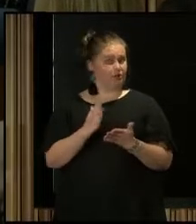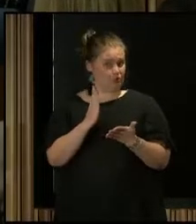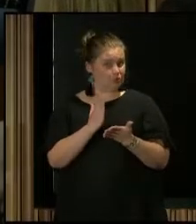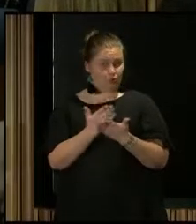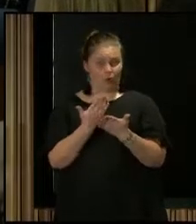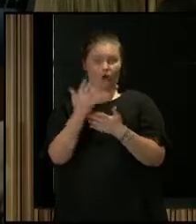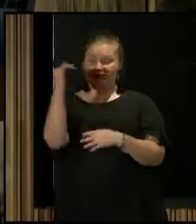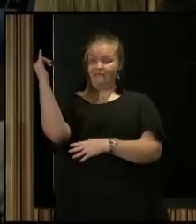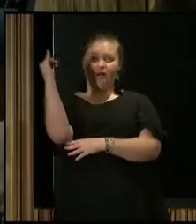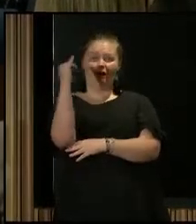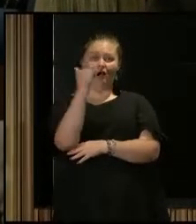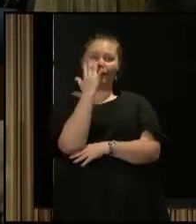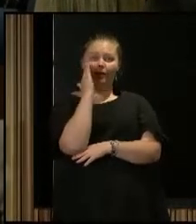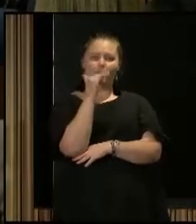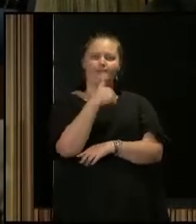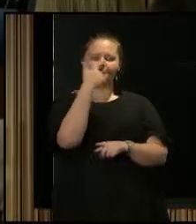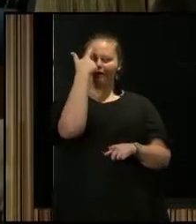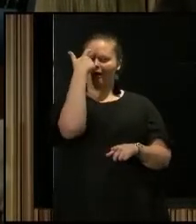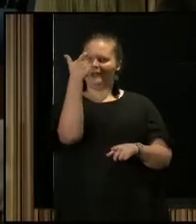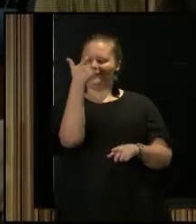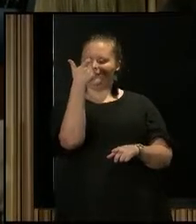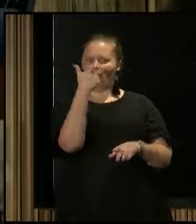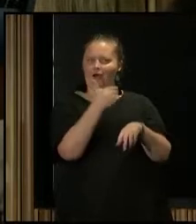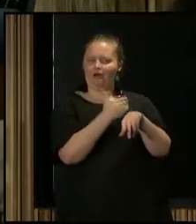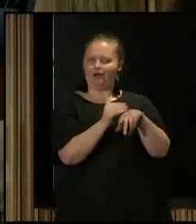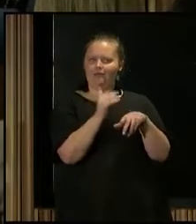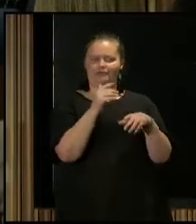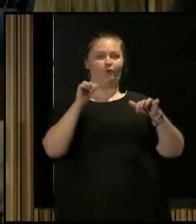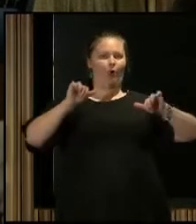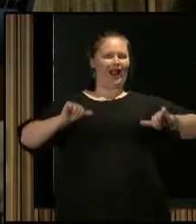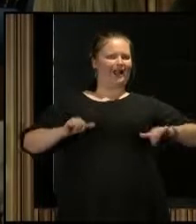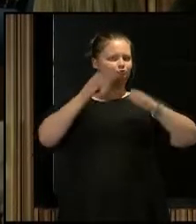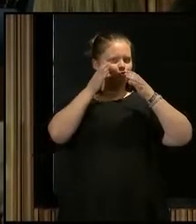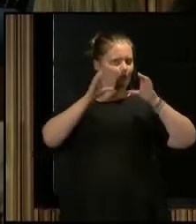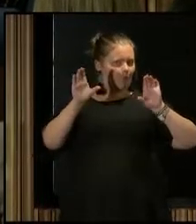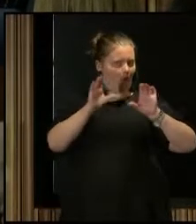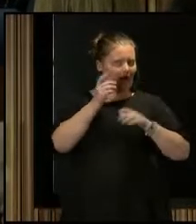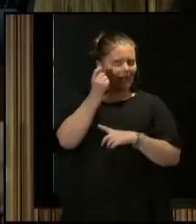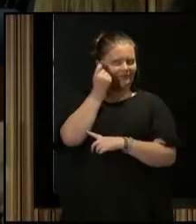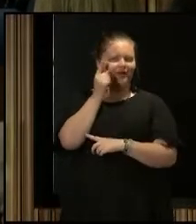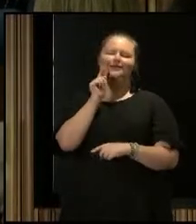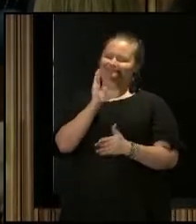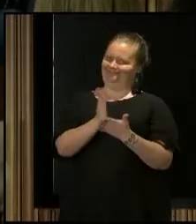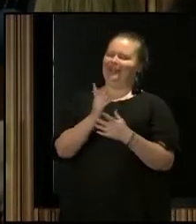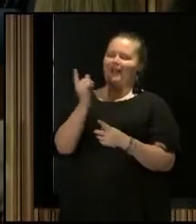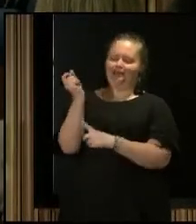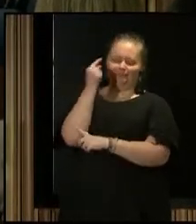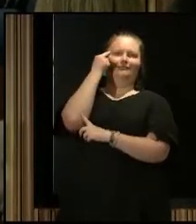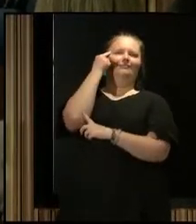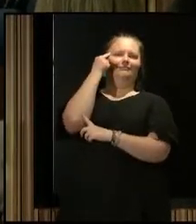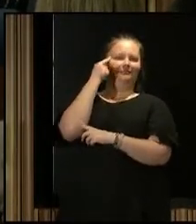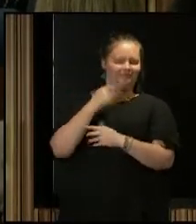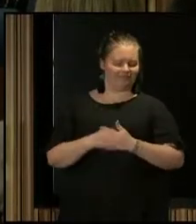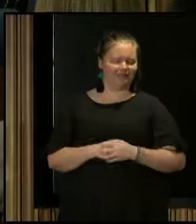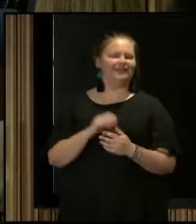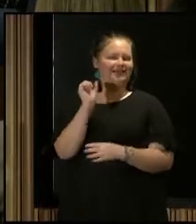that flight home that the idea for Couch Choir was conceived? Yes, actually, that was a moment of inception